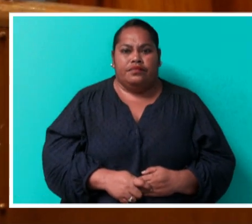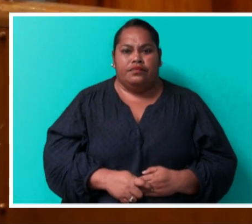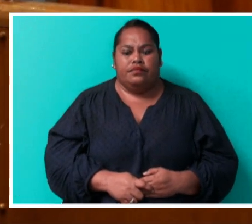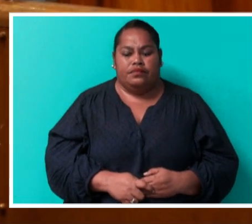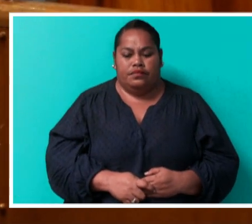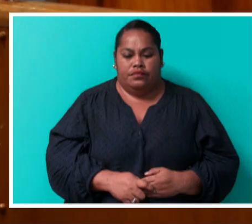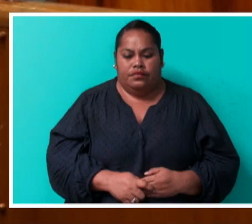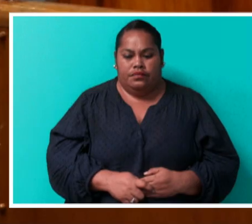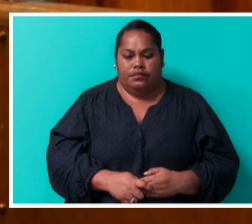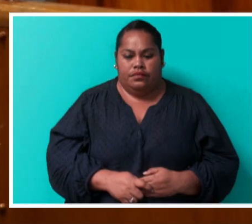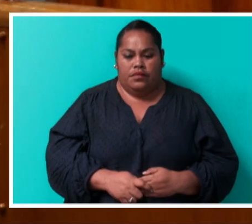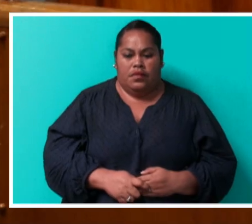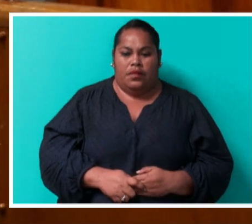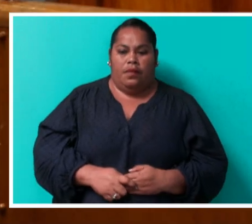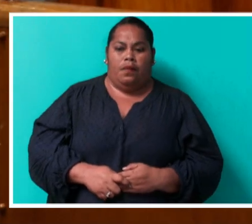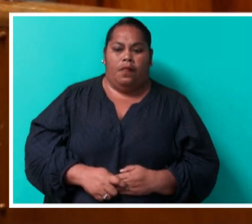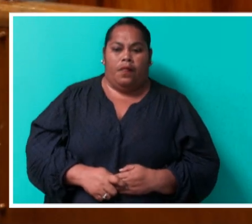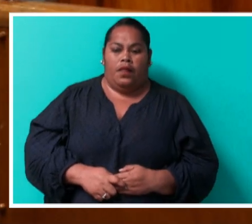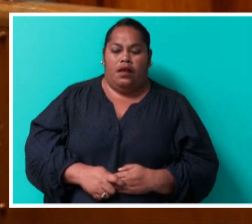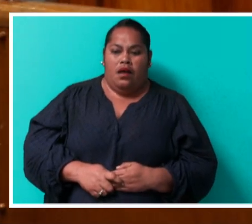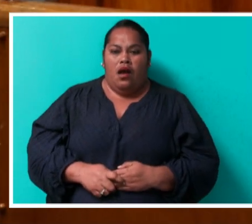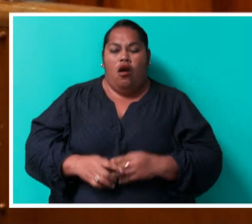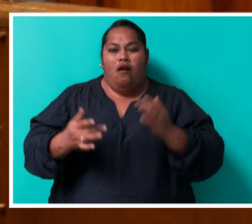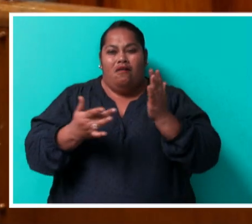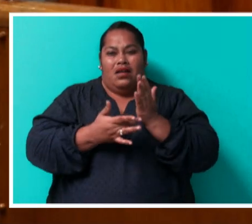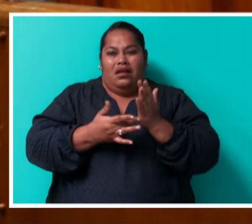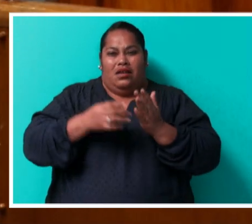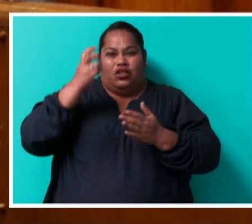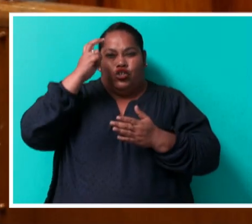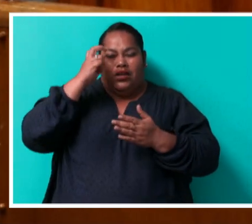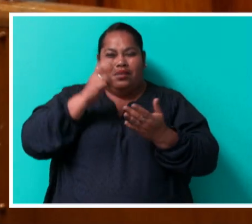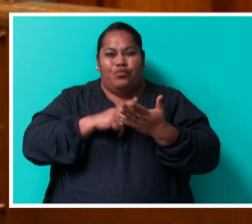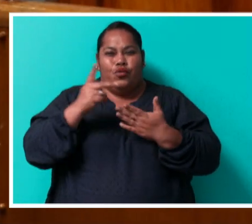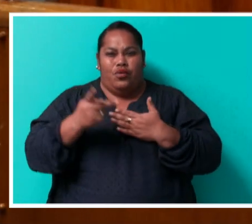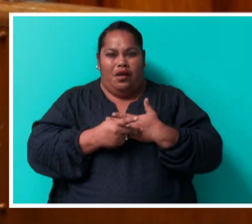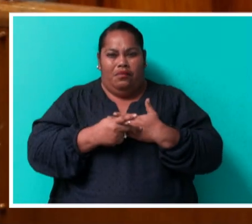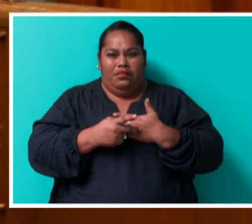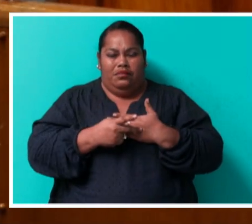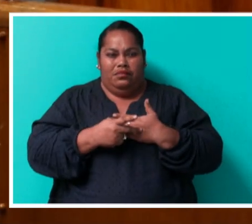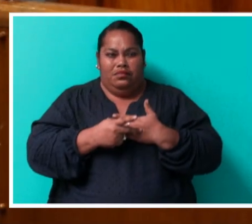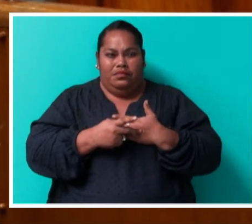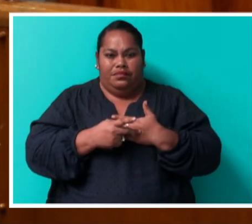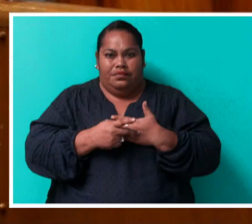A memorandum of cooperation on technical interim training program. And this, Mr. Speaker,